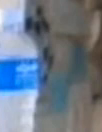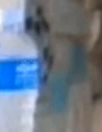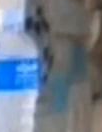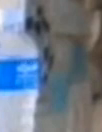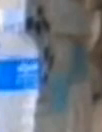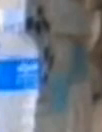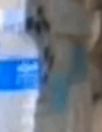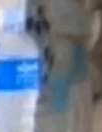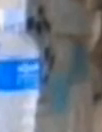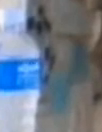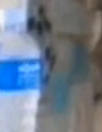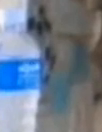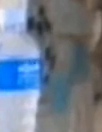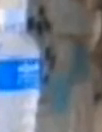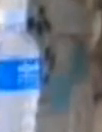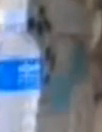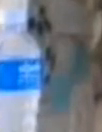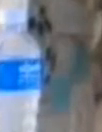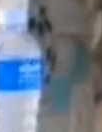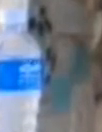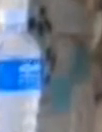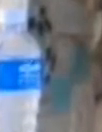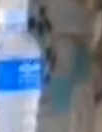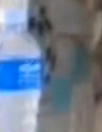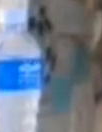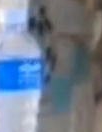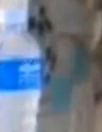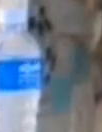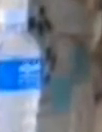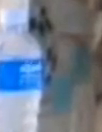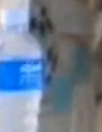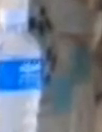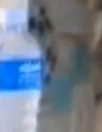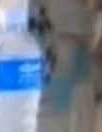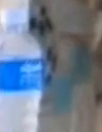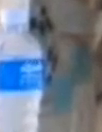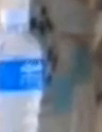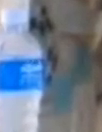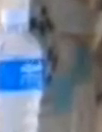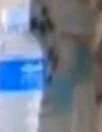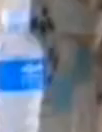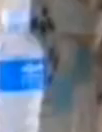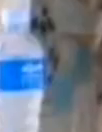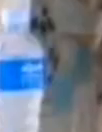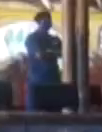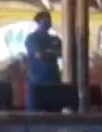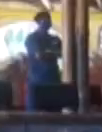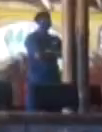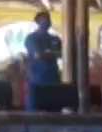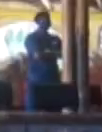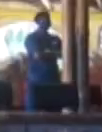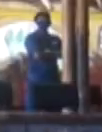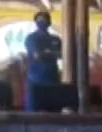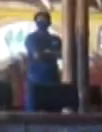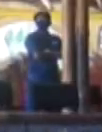we are going to bring in 100 only. Why is that and what are the expectations during such a yes